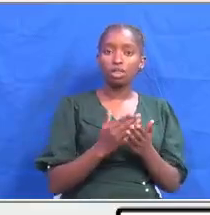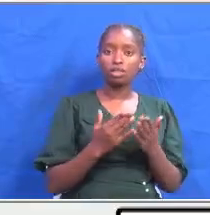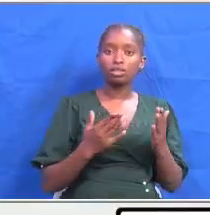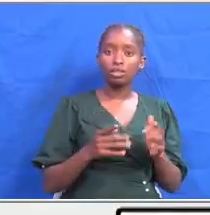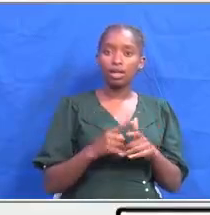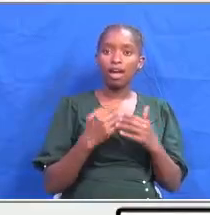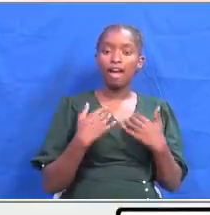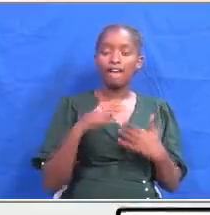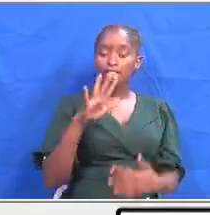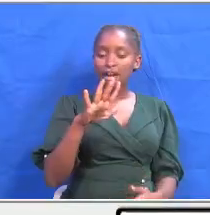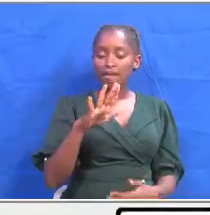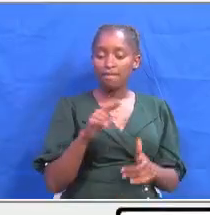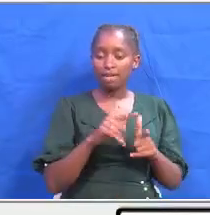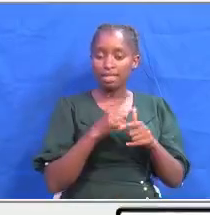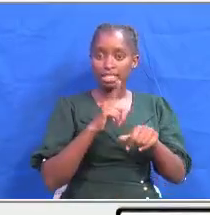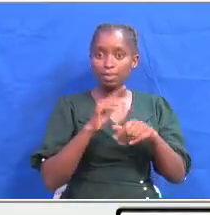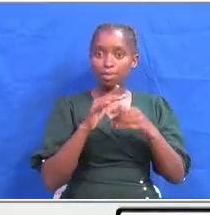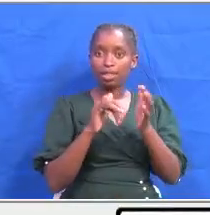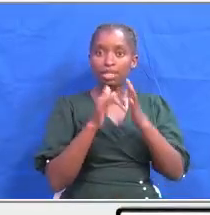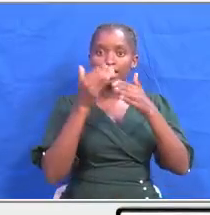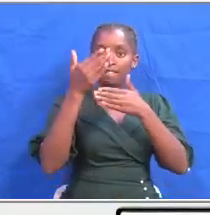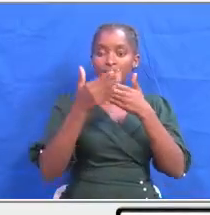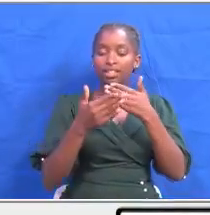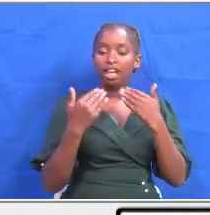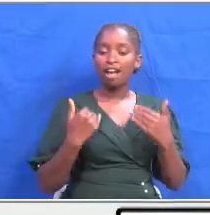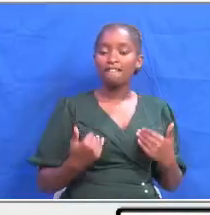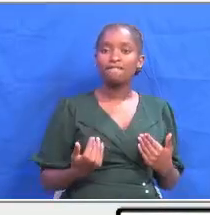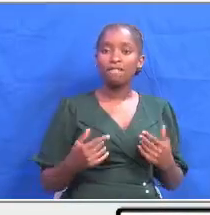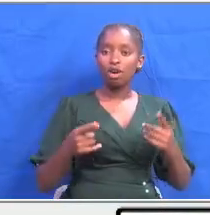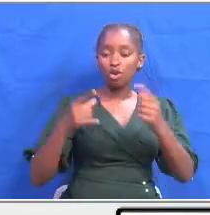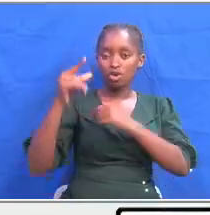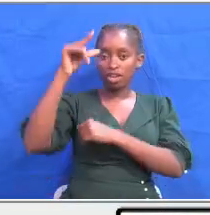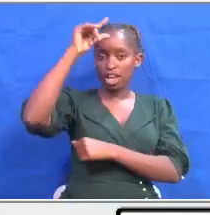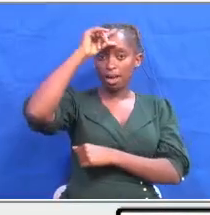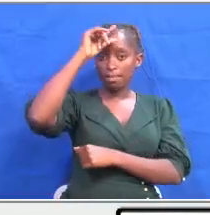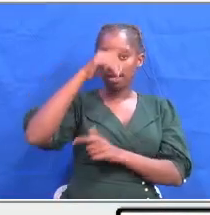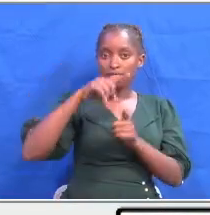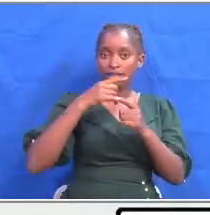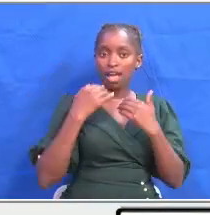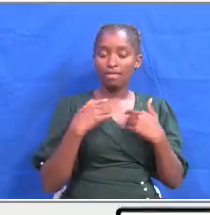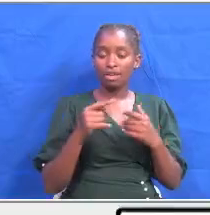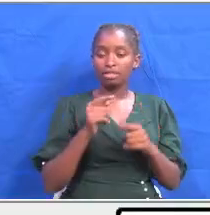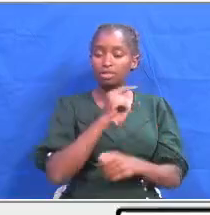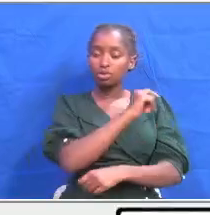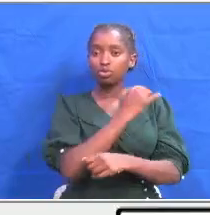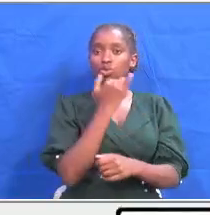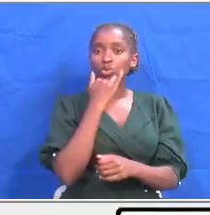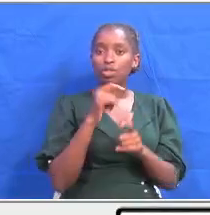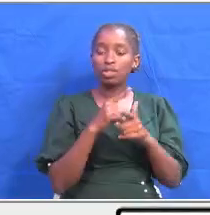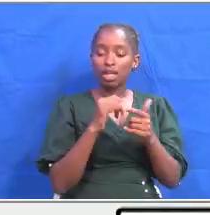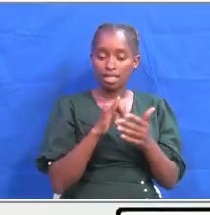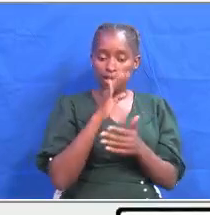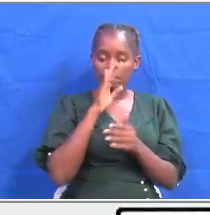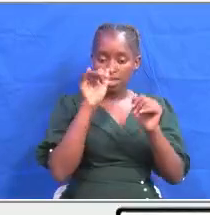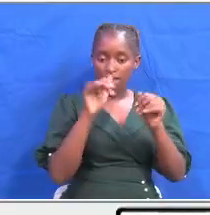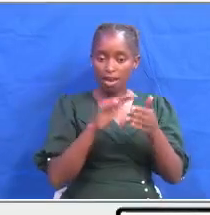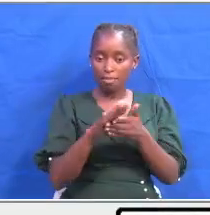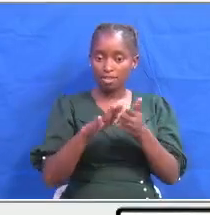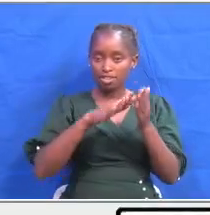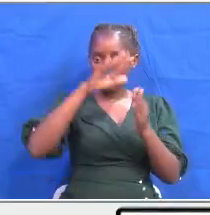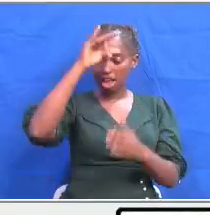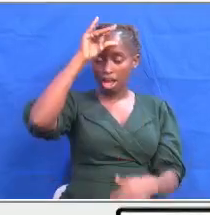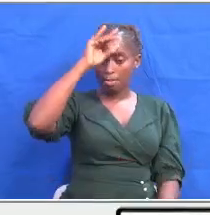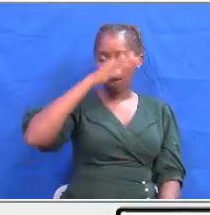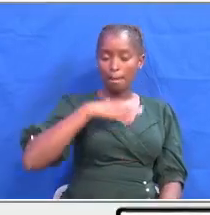was done and they got to government, he was discarded. Then that should be even the basis of my advice. So what are you still